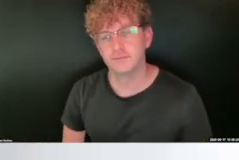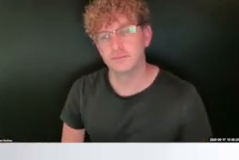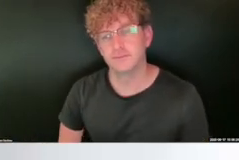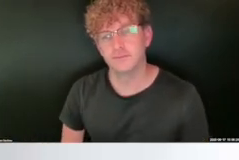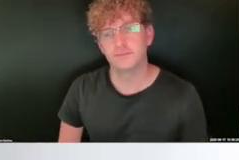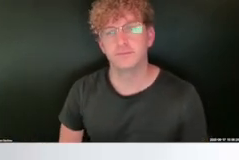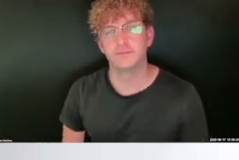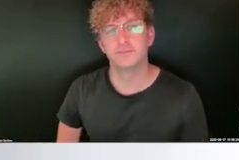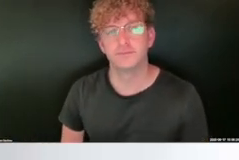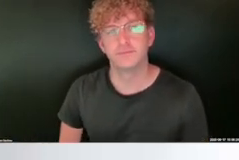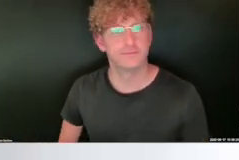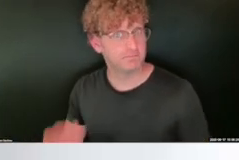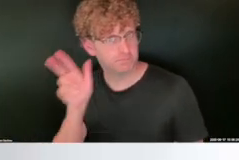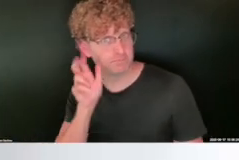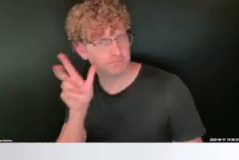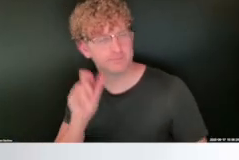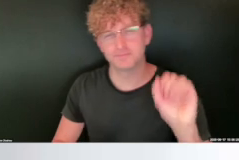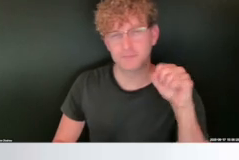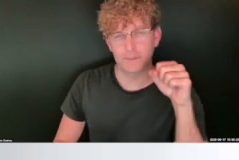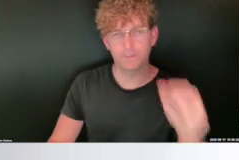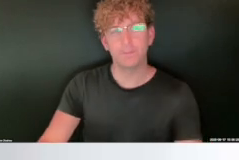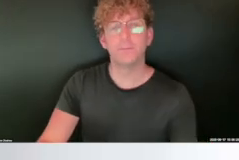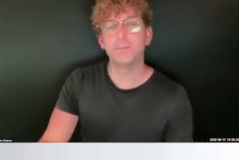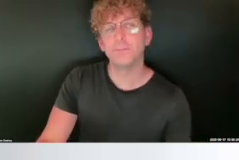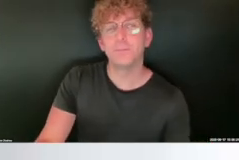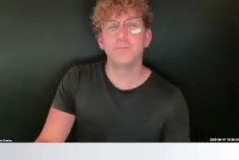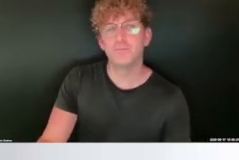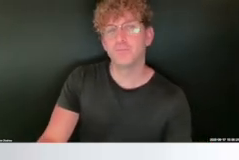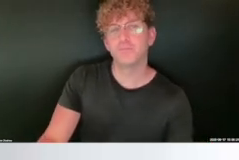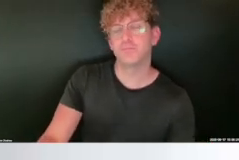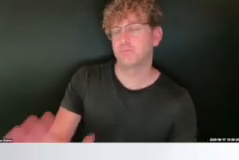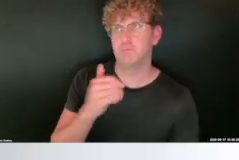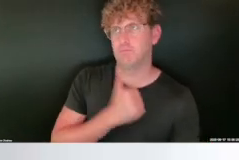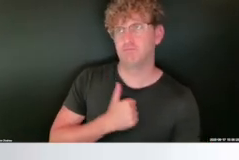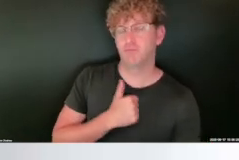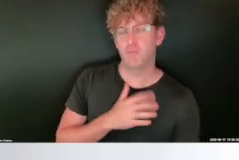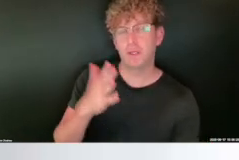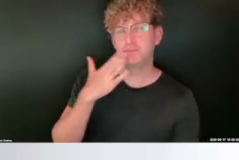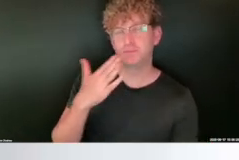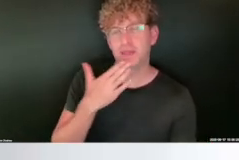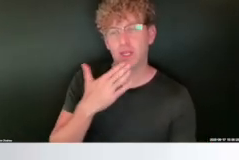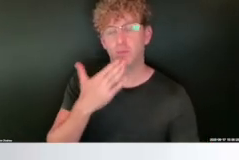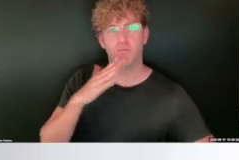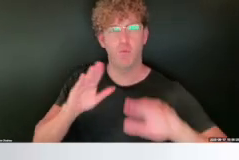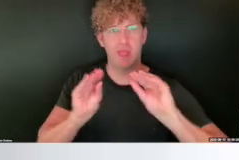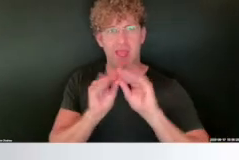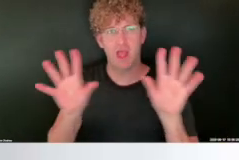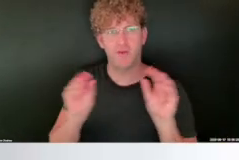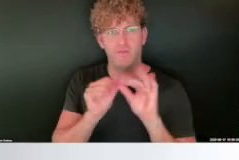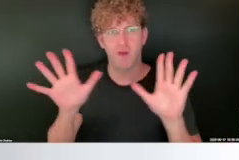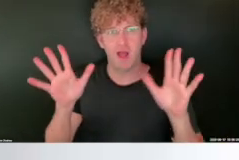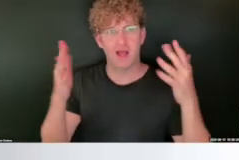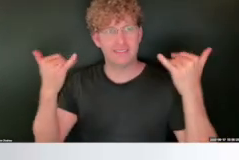There we Hi, go. sorry, can you hear me now? Yes. Okay, sorry about that. Thank you so much. And thank you for clarifying that the focus of